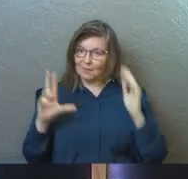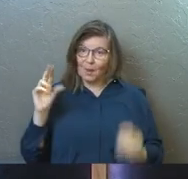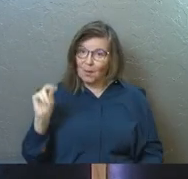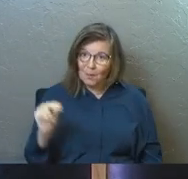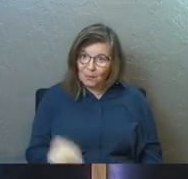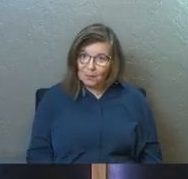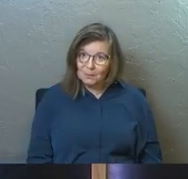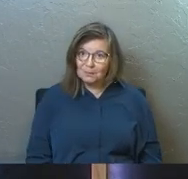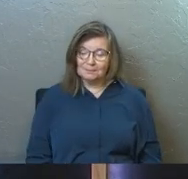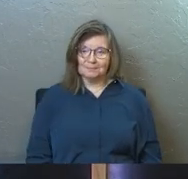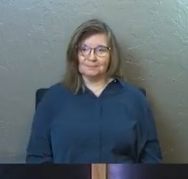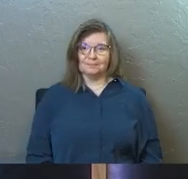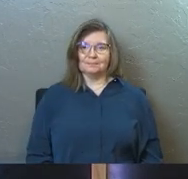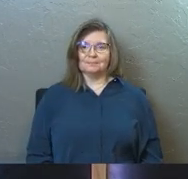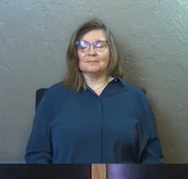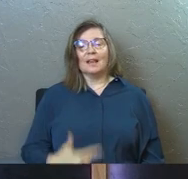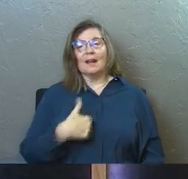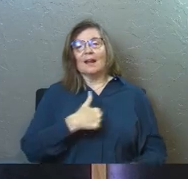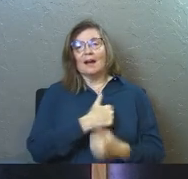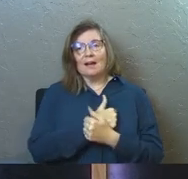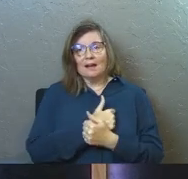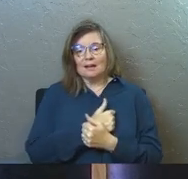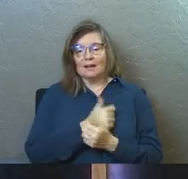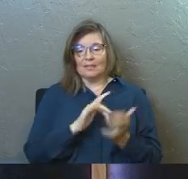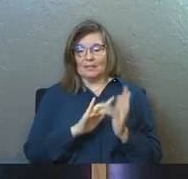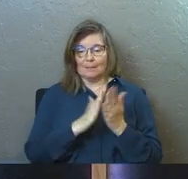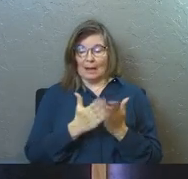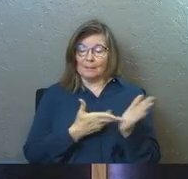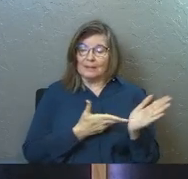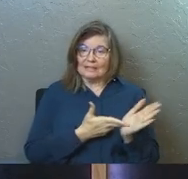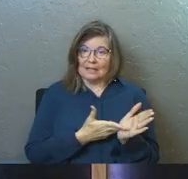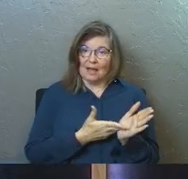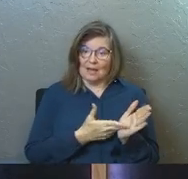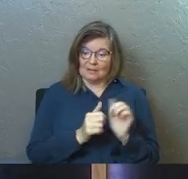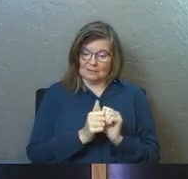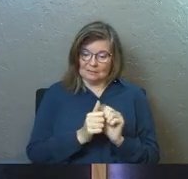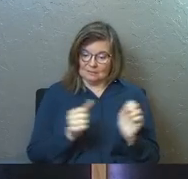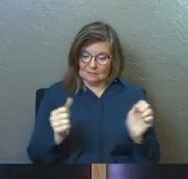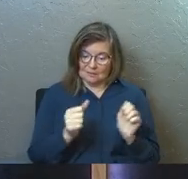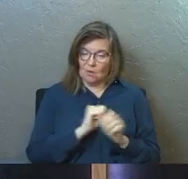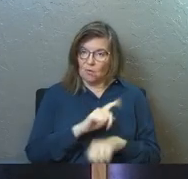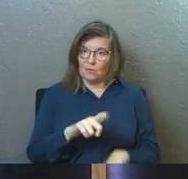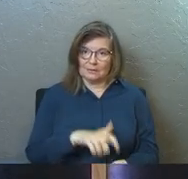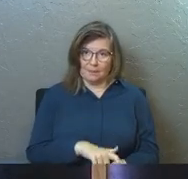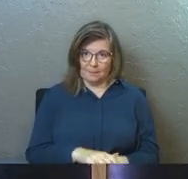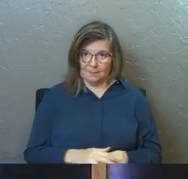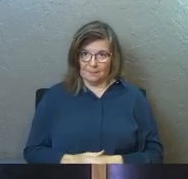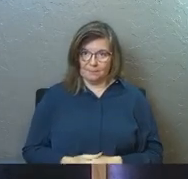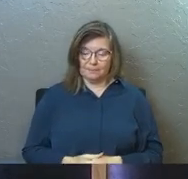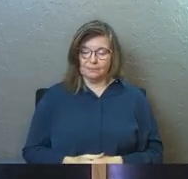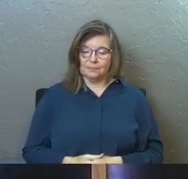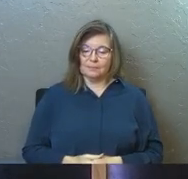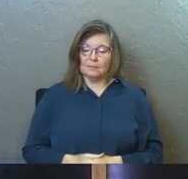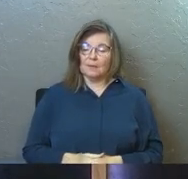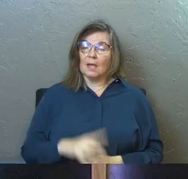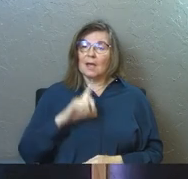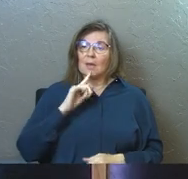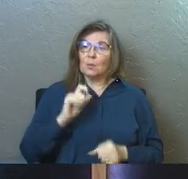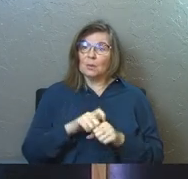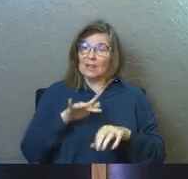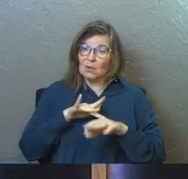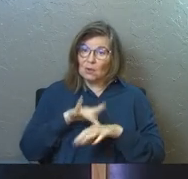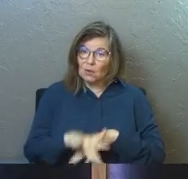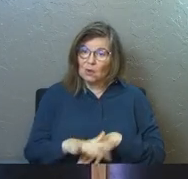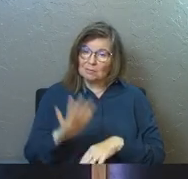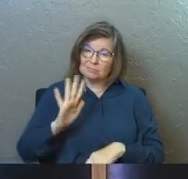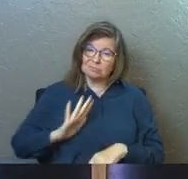No. And I love that the Bible is honest at all times. It is just honest. And even really